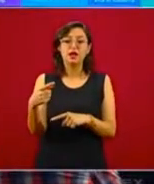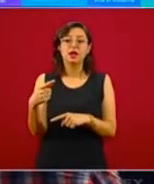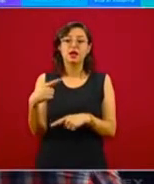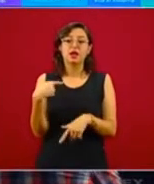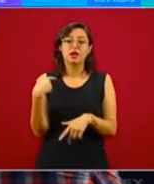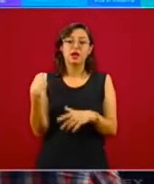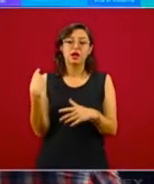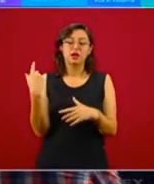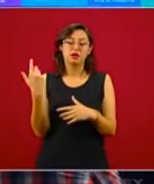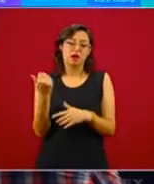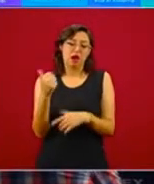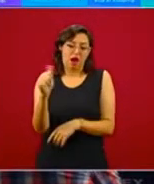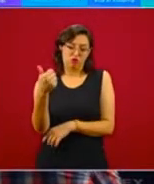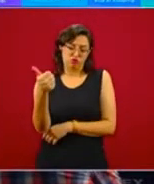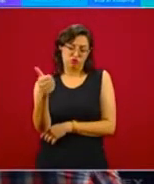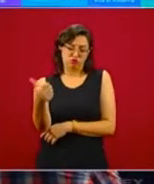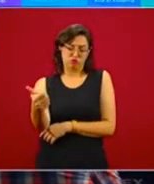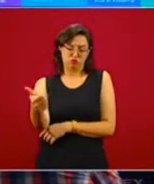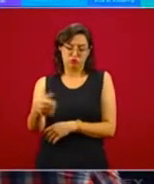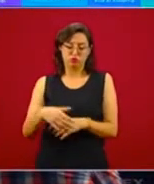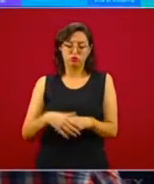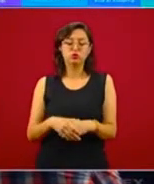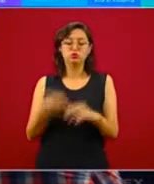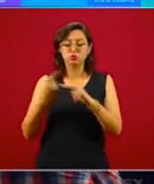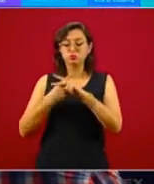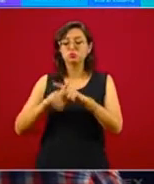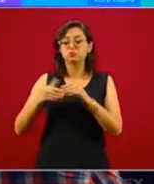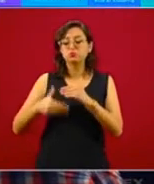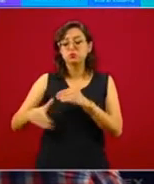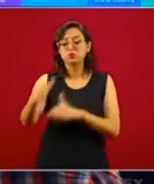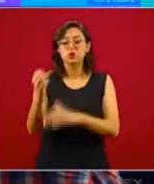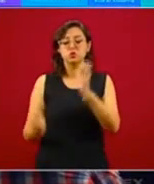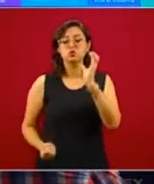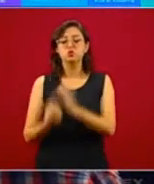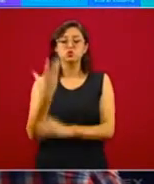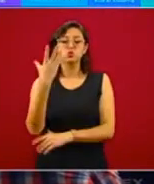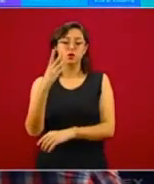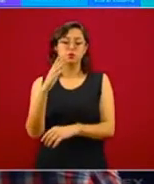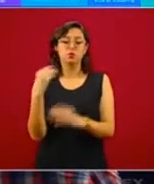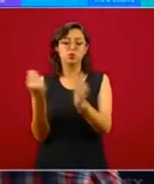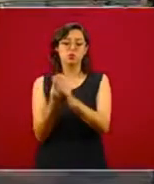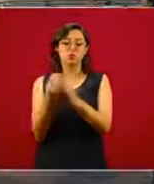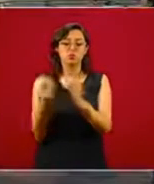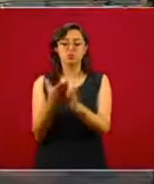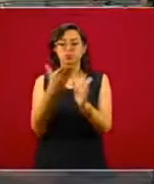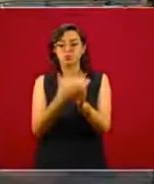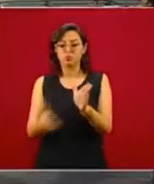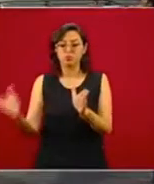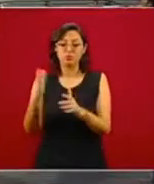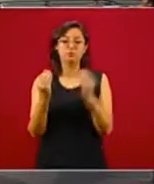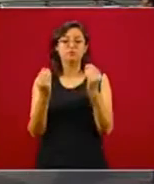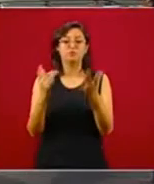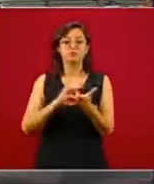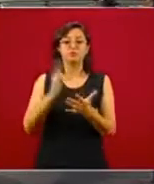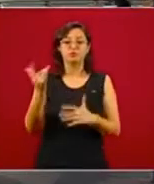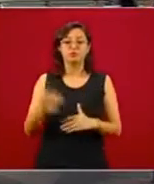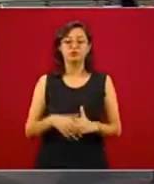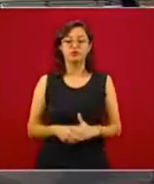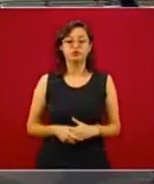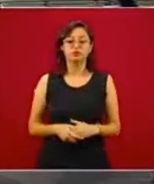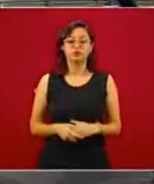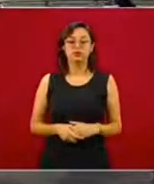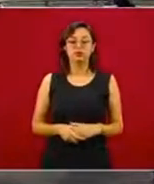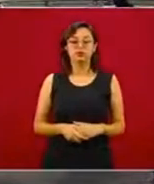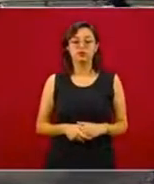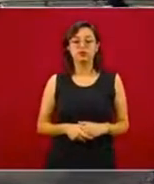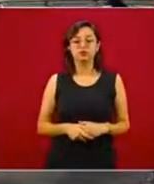until reaching the remedy course for beginning a new